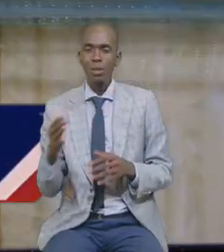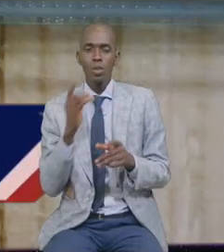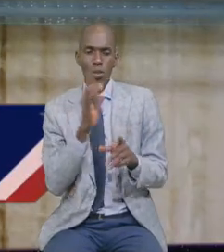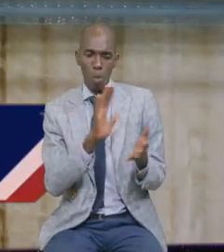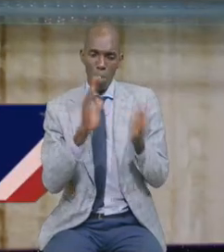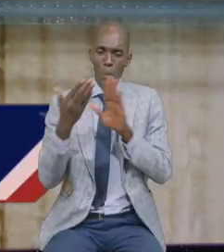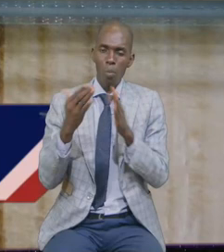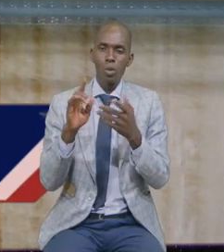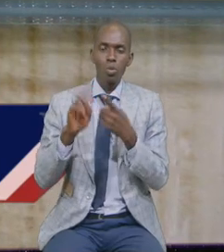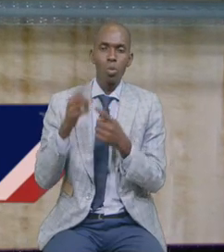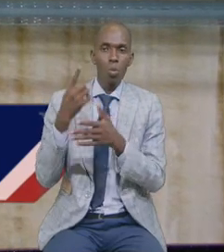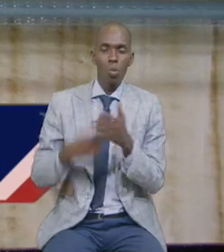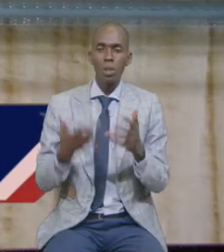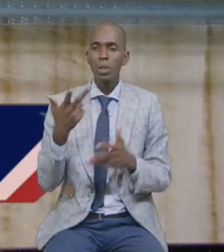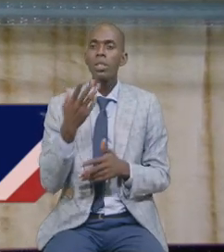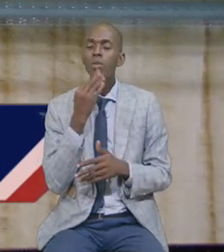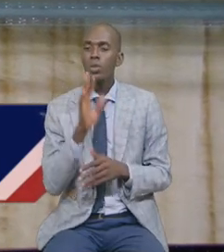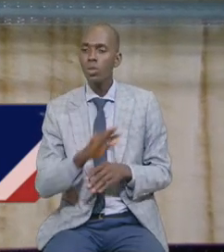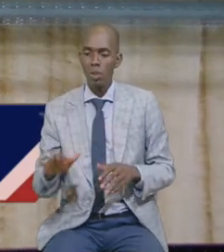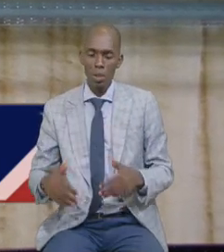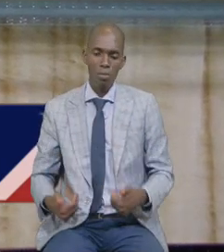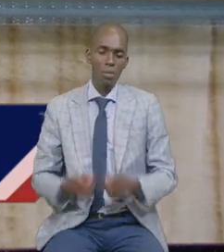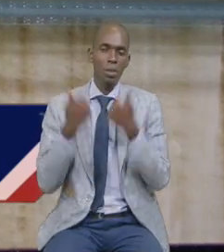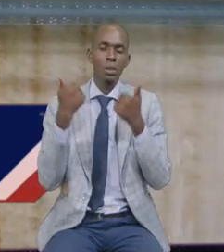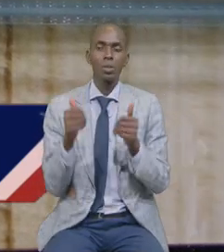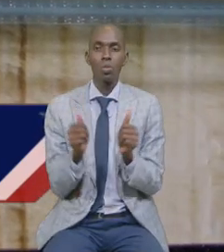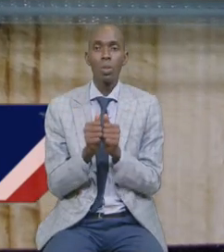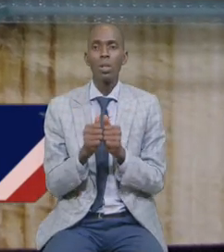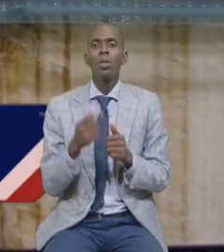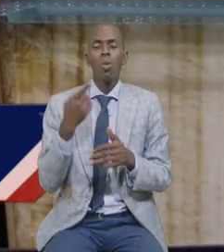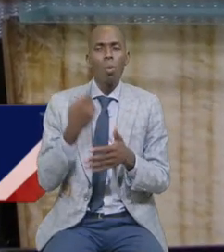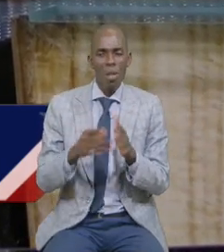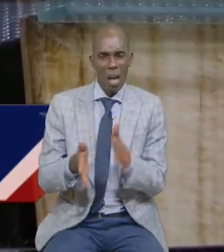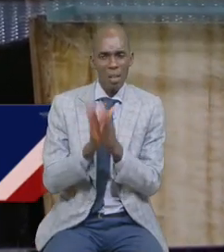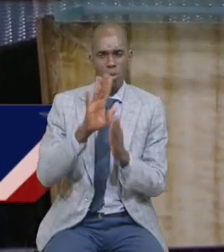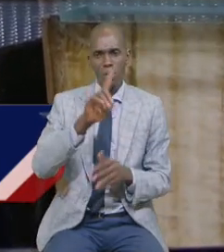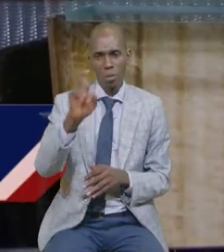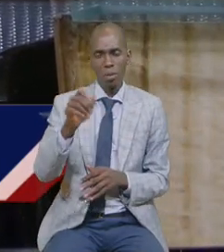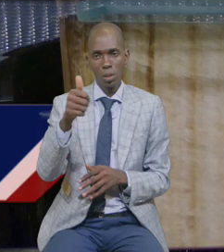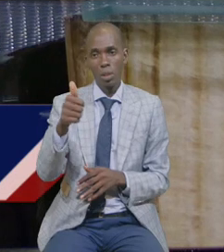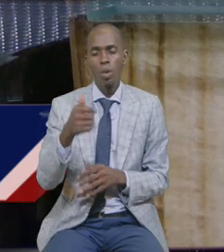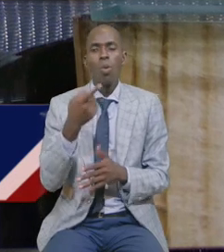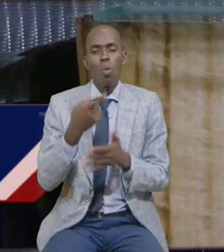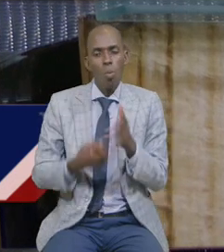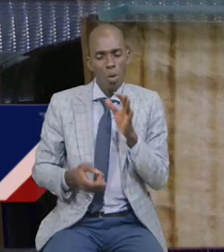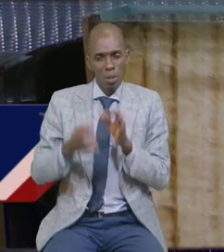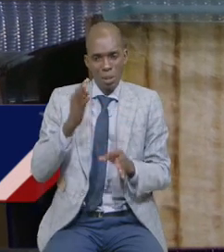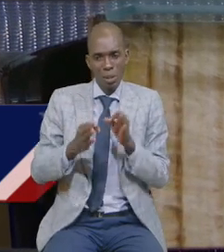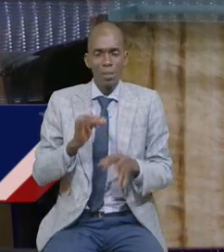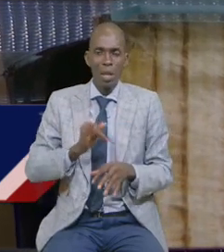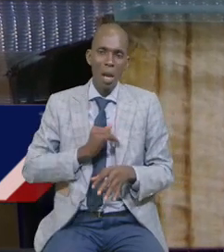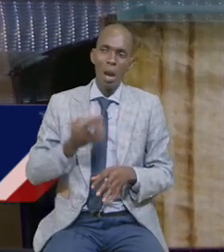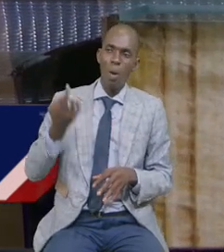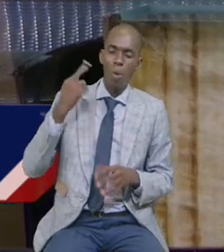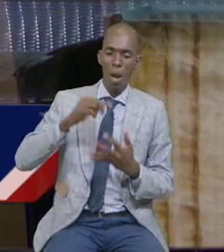and Abednego has gone through. Ask yourself, what if I were one of those three companions, Shadrach,